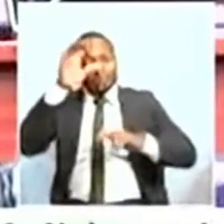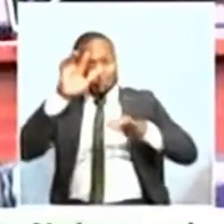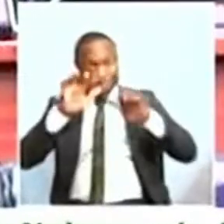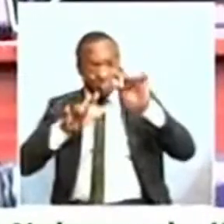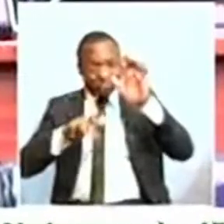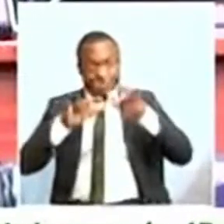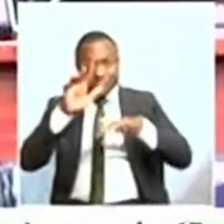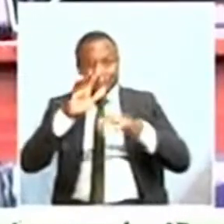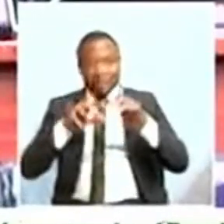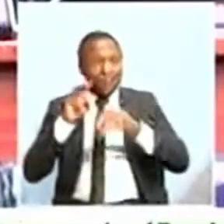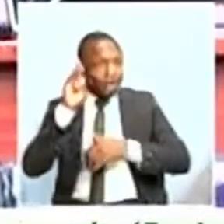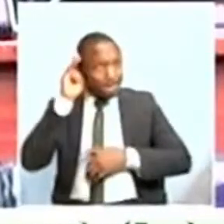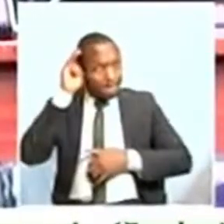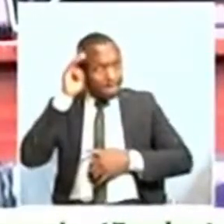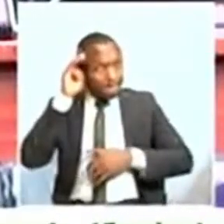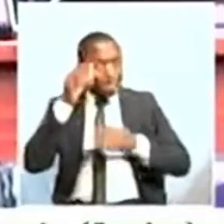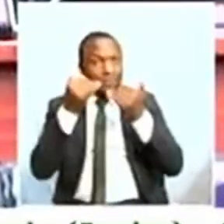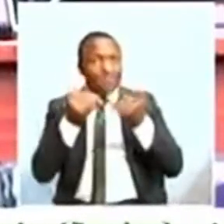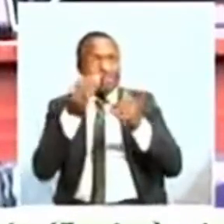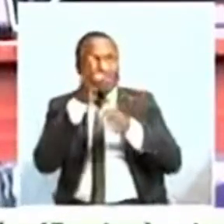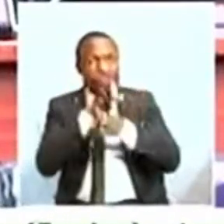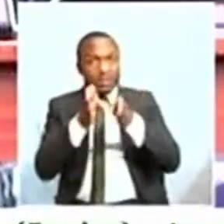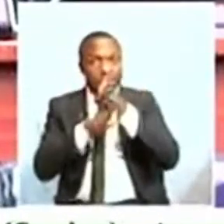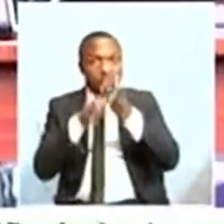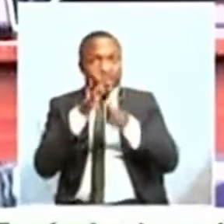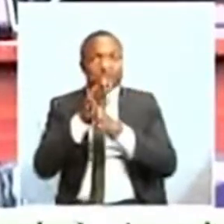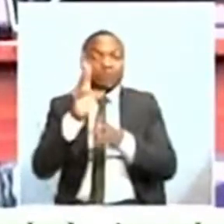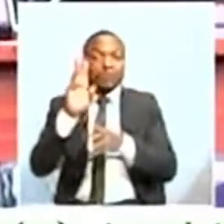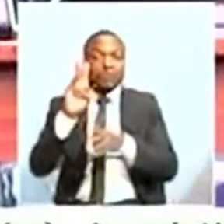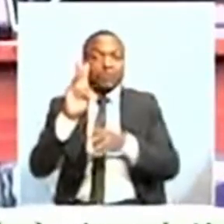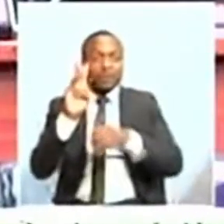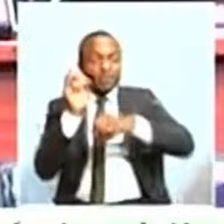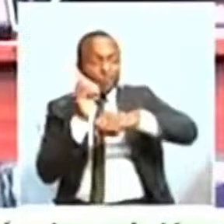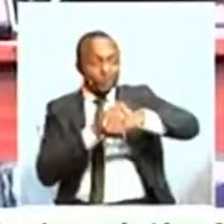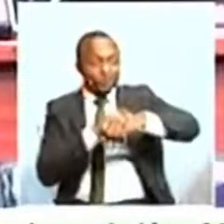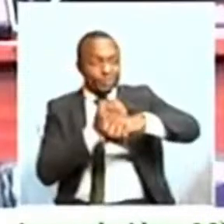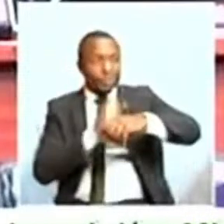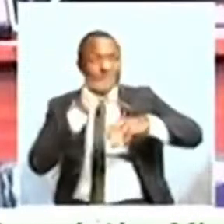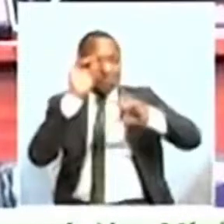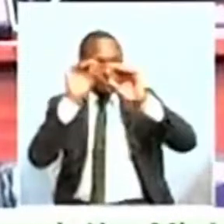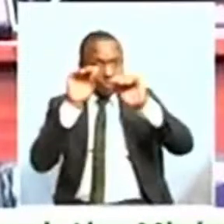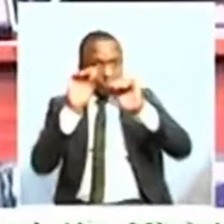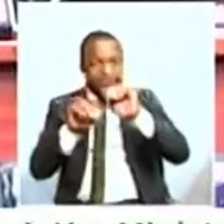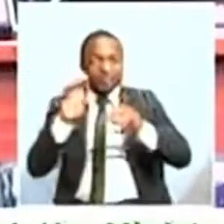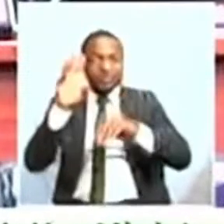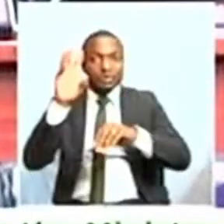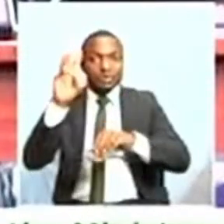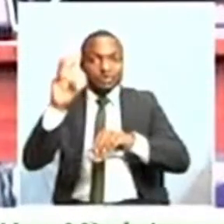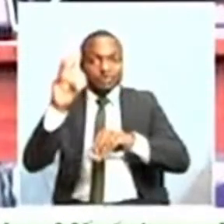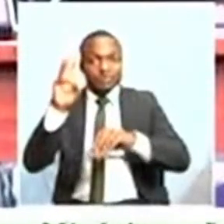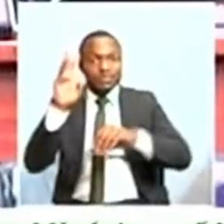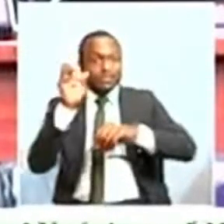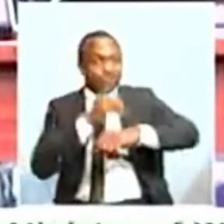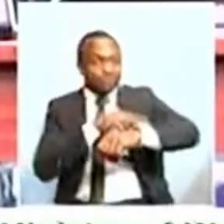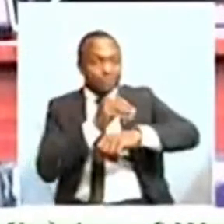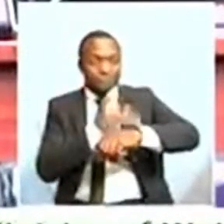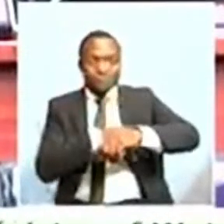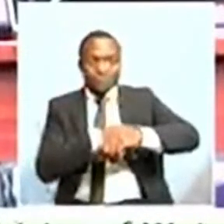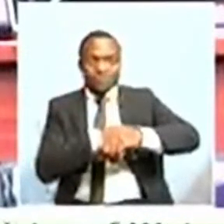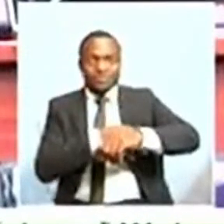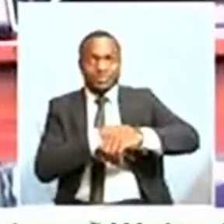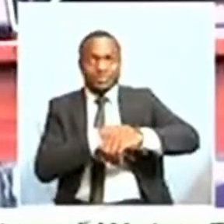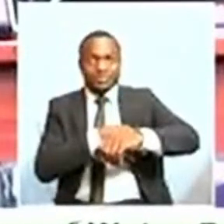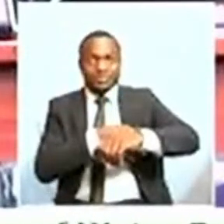Specifically, the Ministry is currently constructing 16 dams and repairing 6 dams to enhance national water